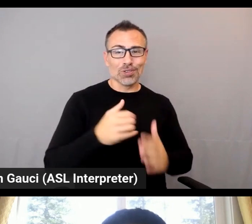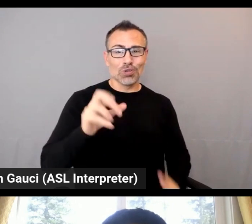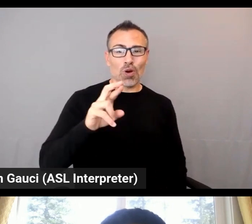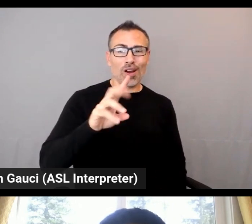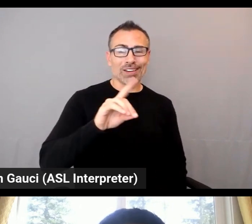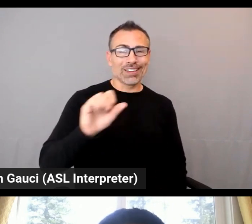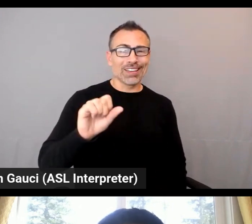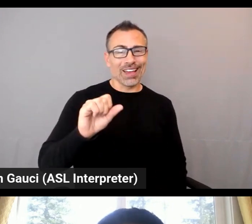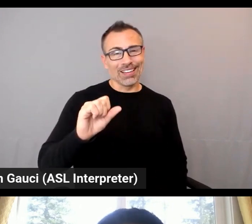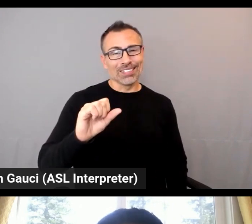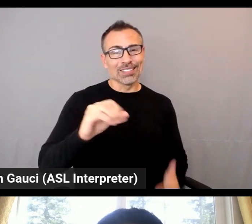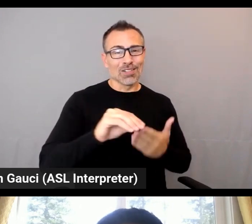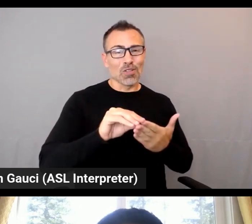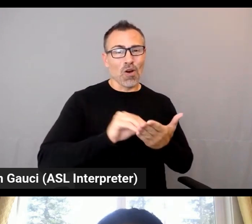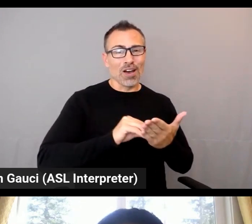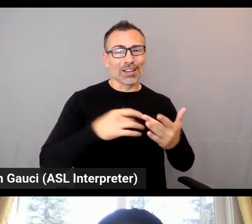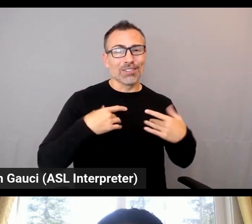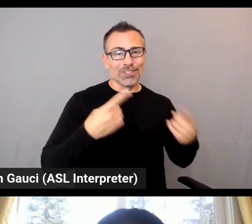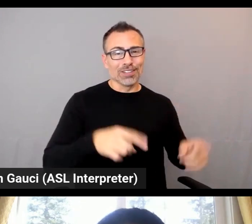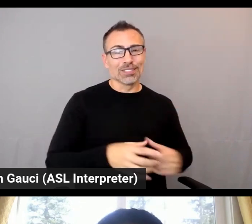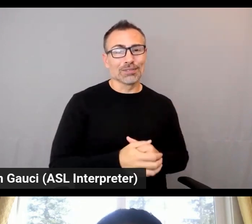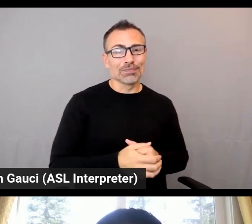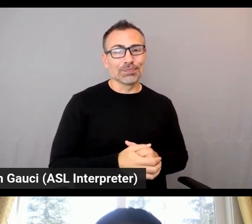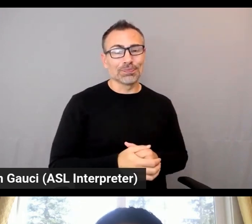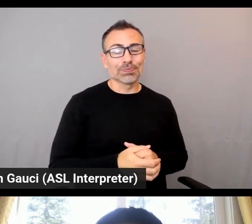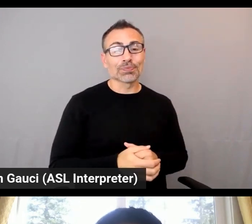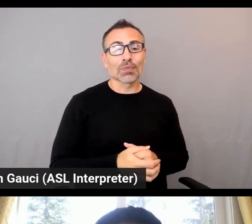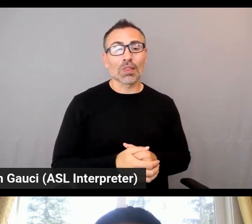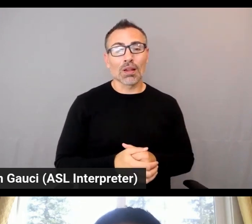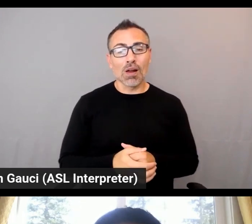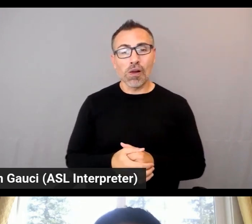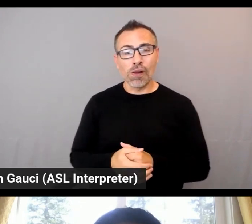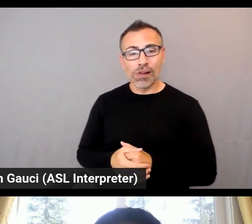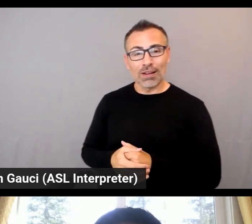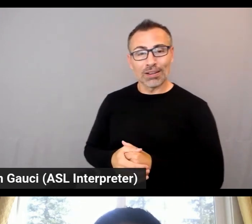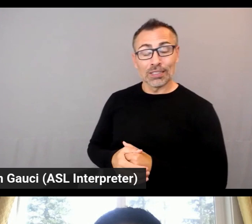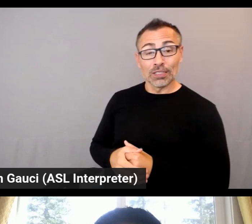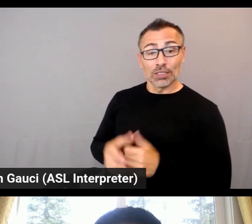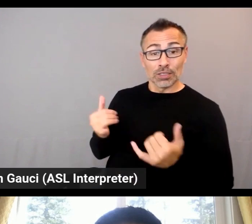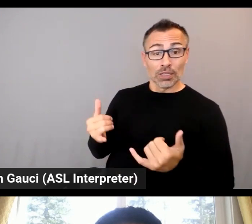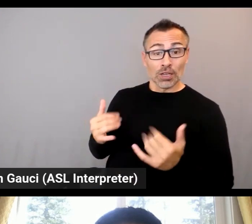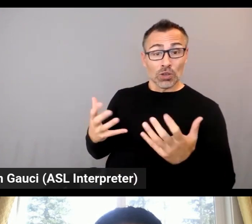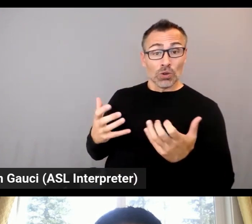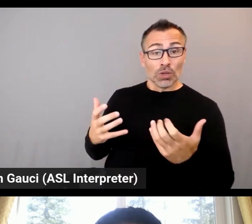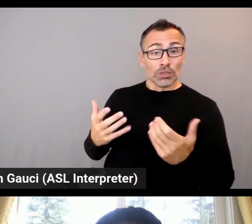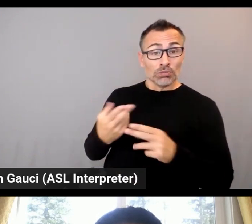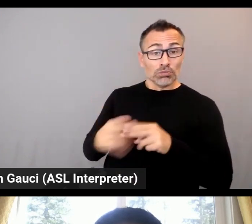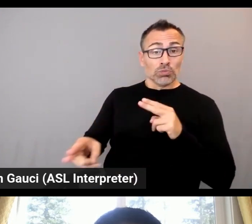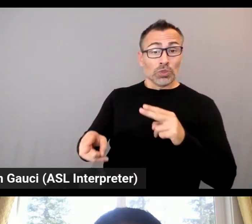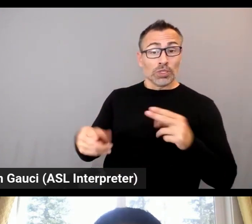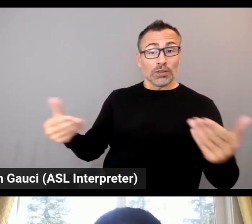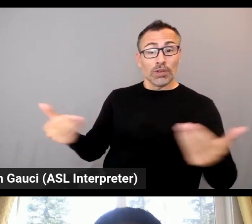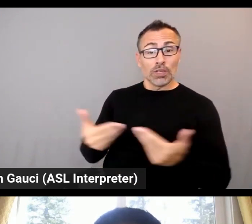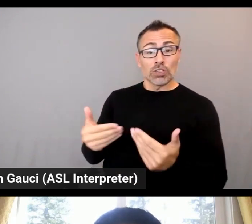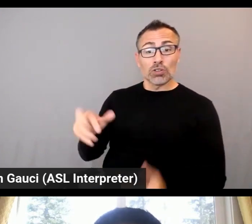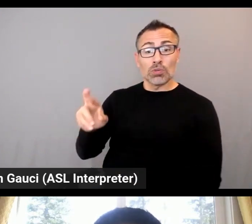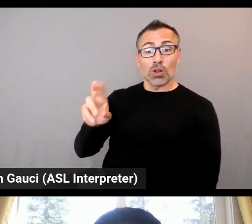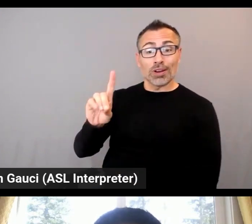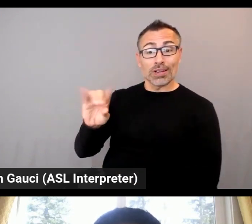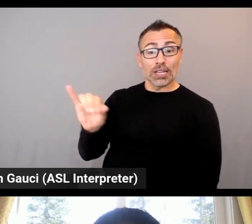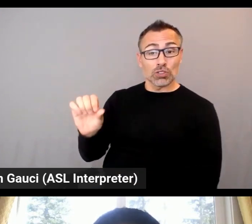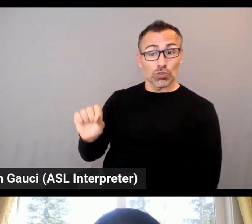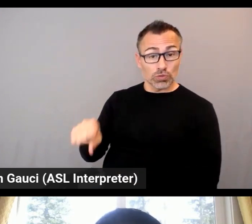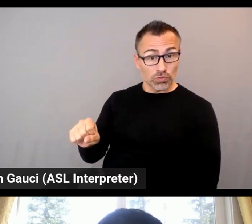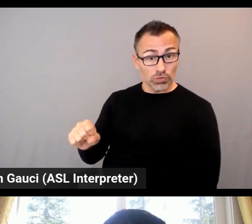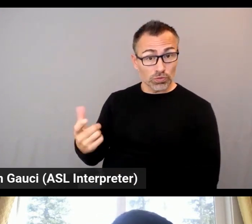as well. Awesome. All right. So should I give a brief intro about RDS as well, Kyle? Yeah,